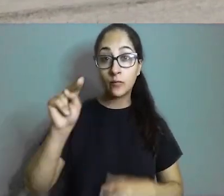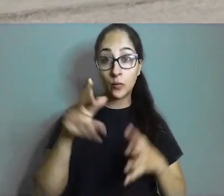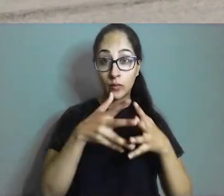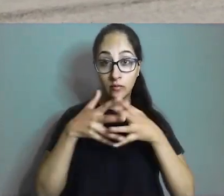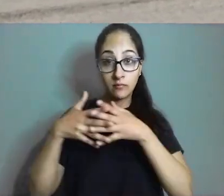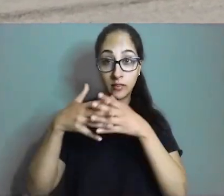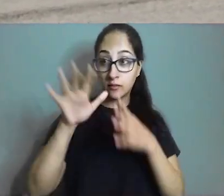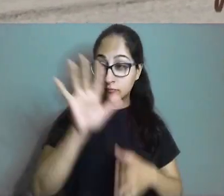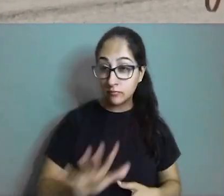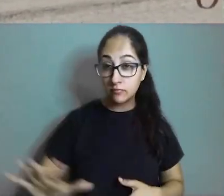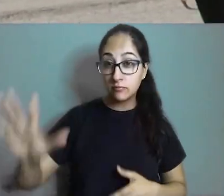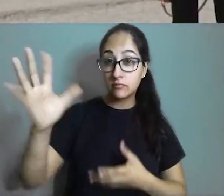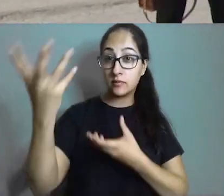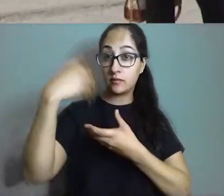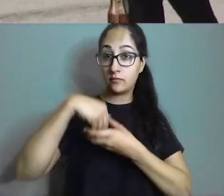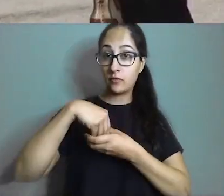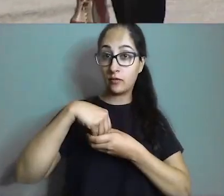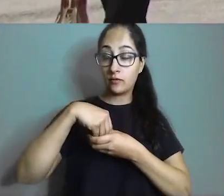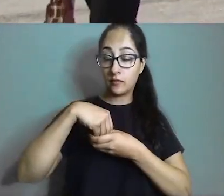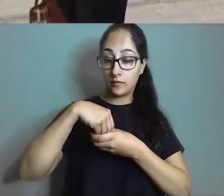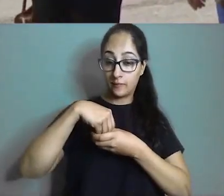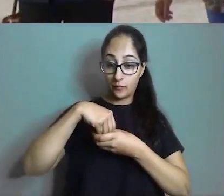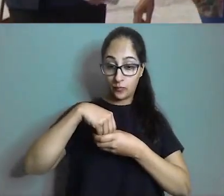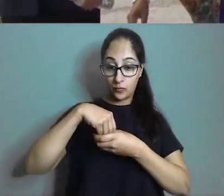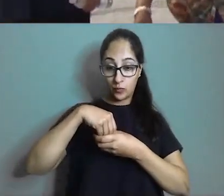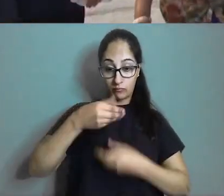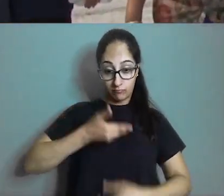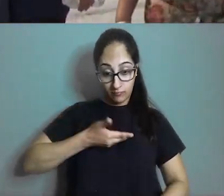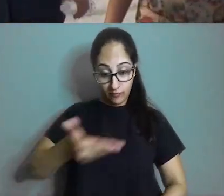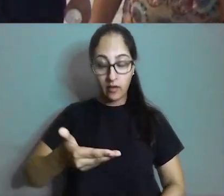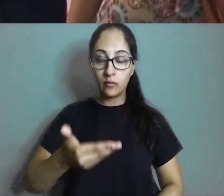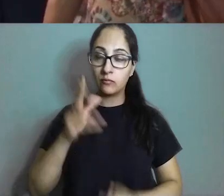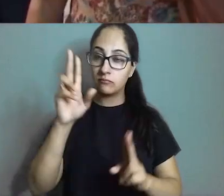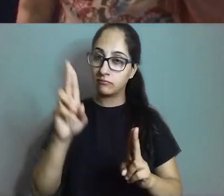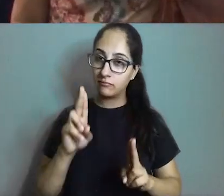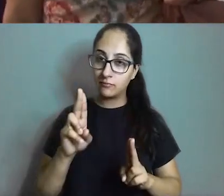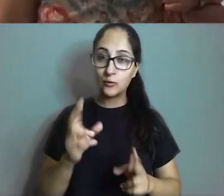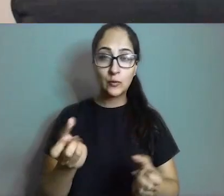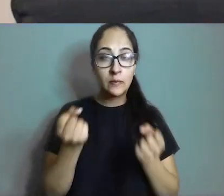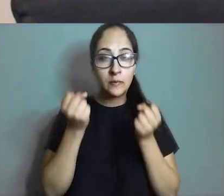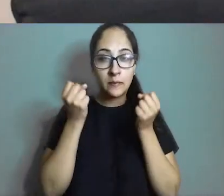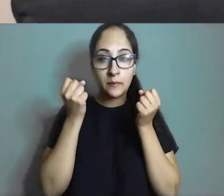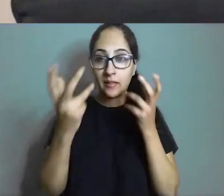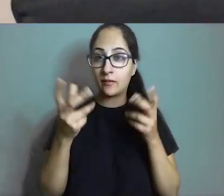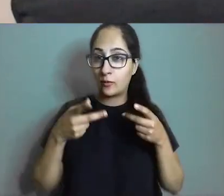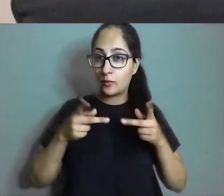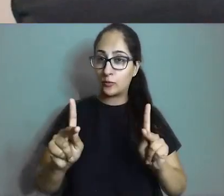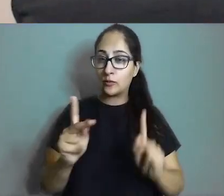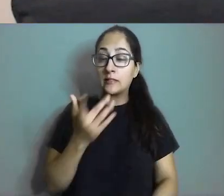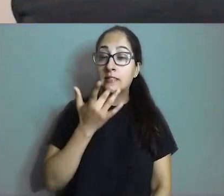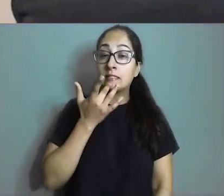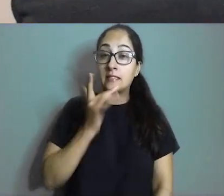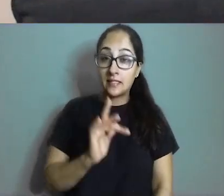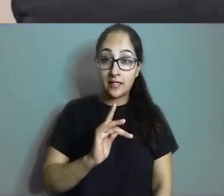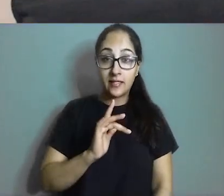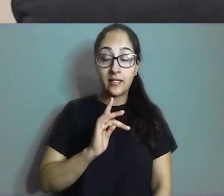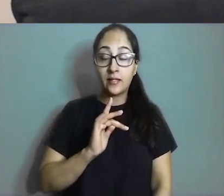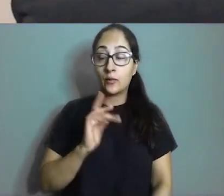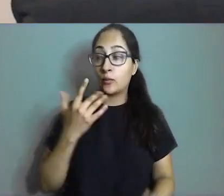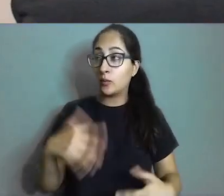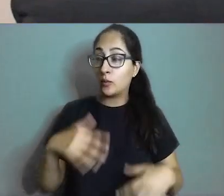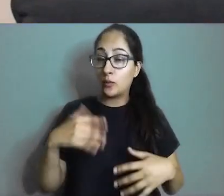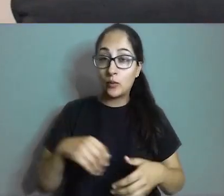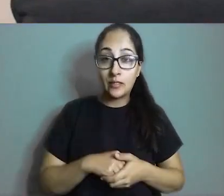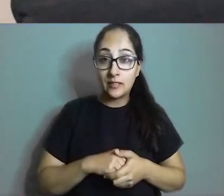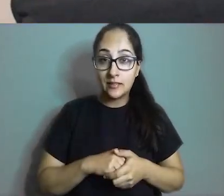with 20 or 30 artists from all over North America. So I was very fortunate to be able to do that. So